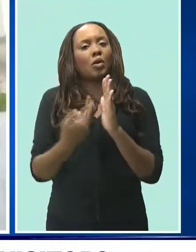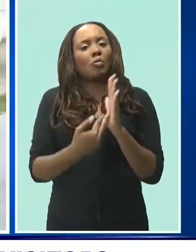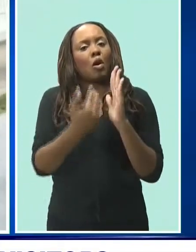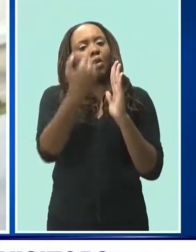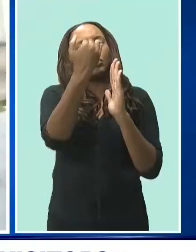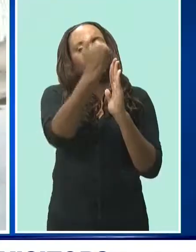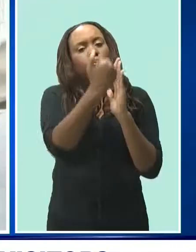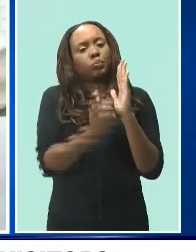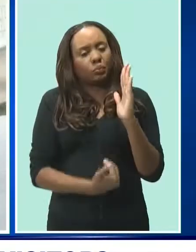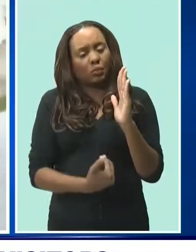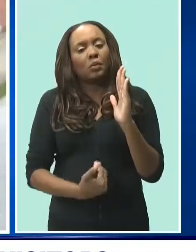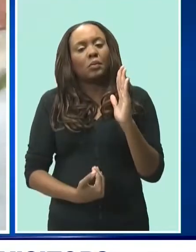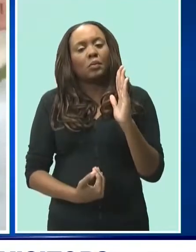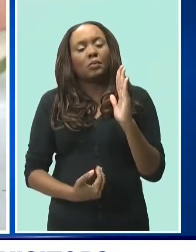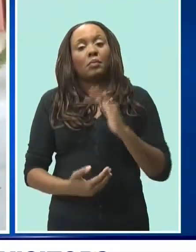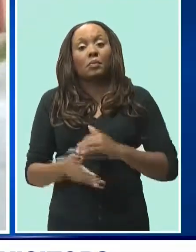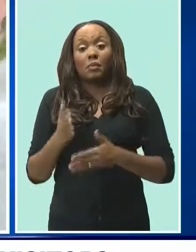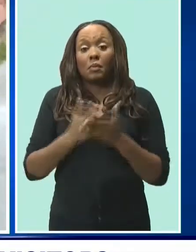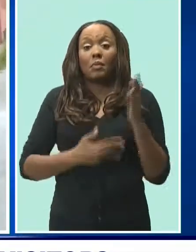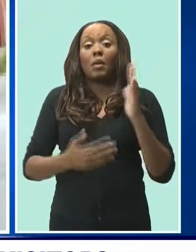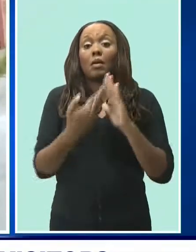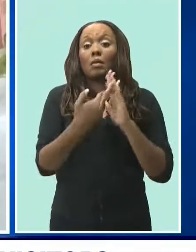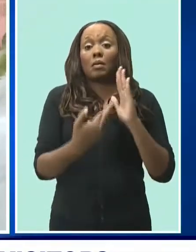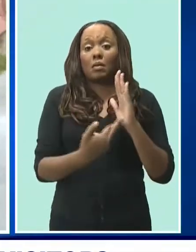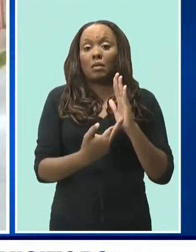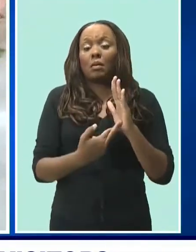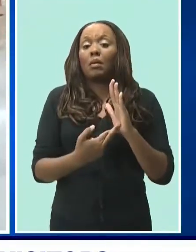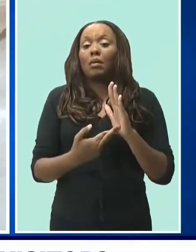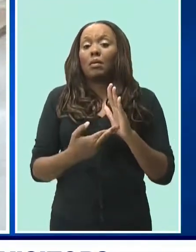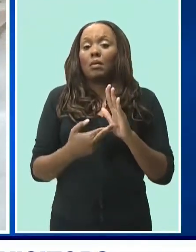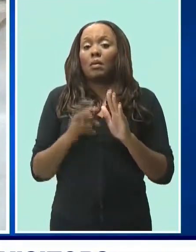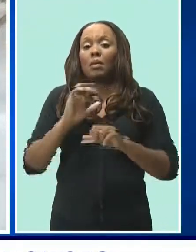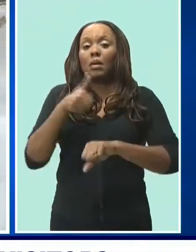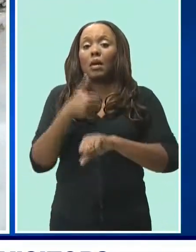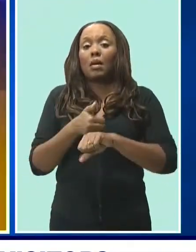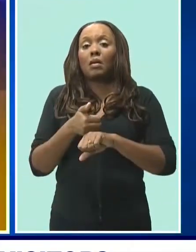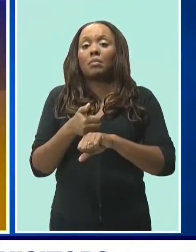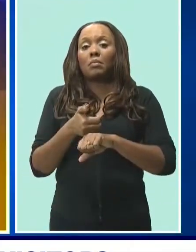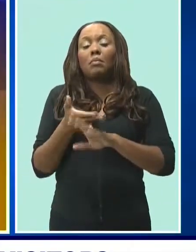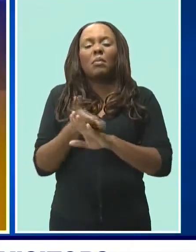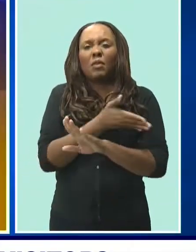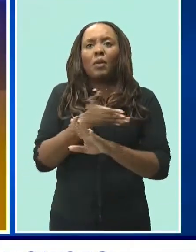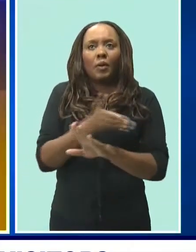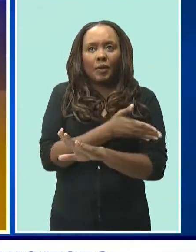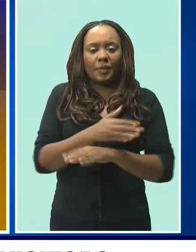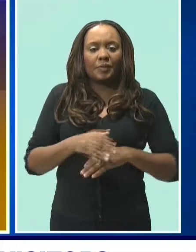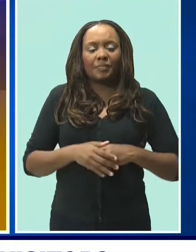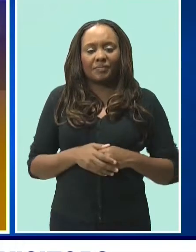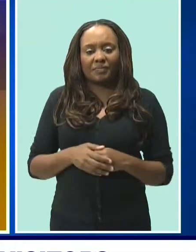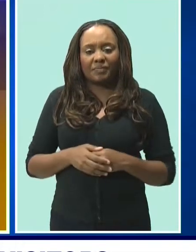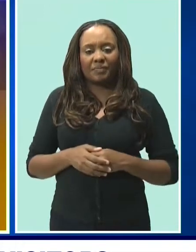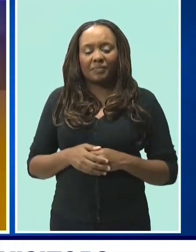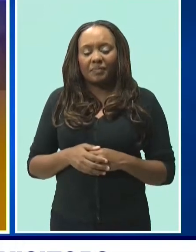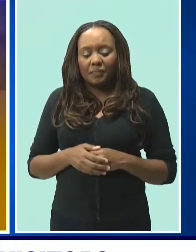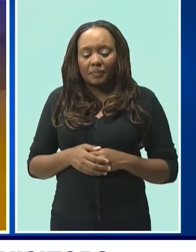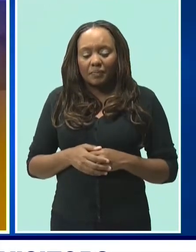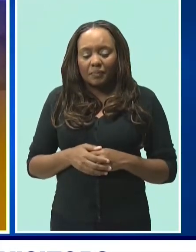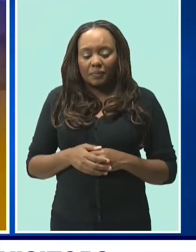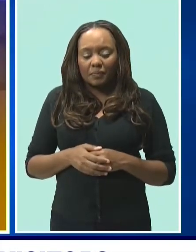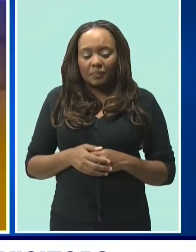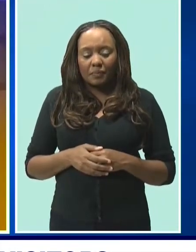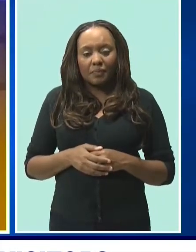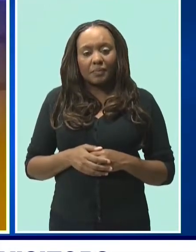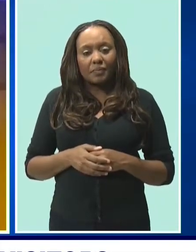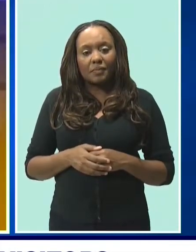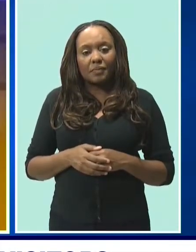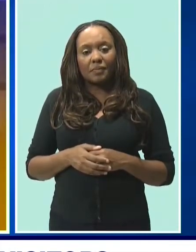to add, however, that some guidelines were in place previously. In the period when we were winding operations because of the